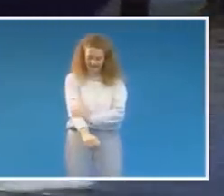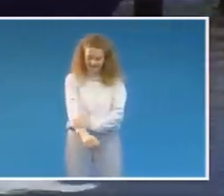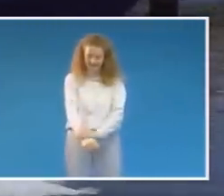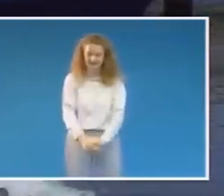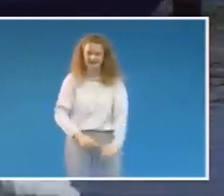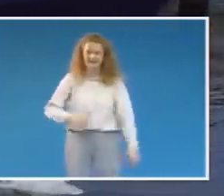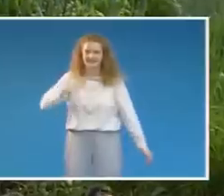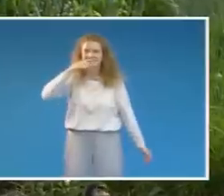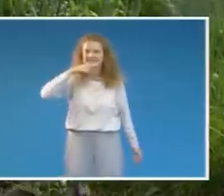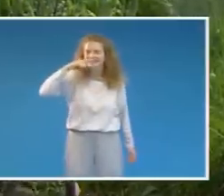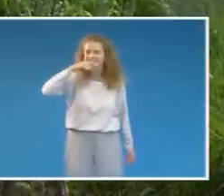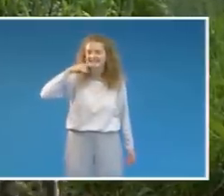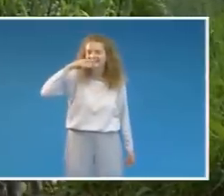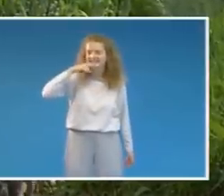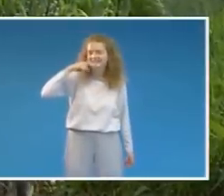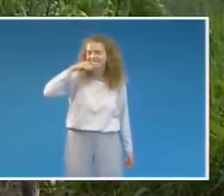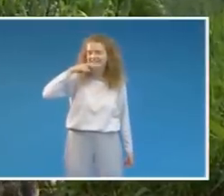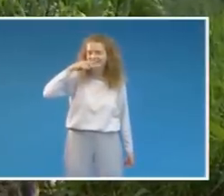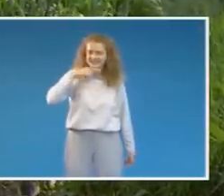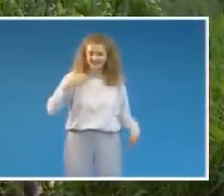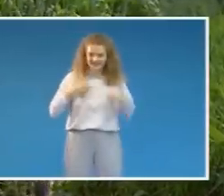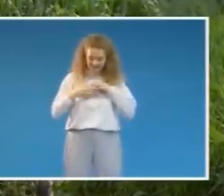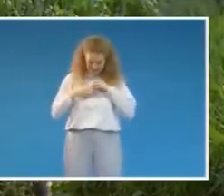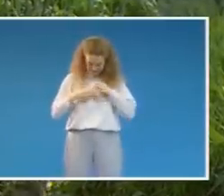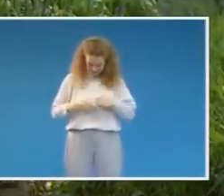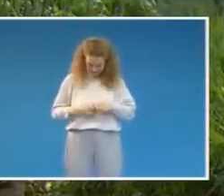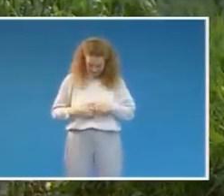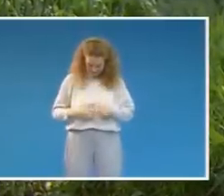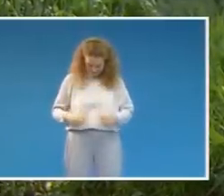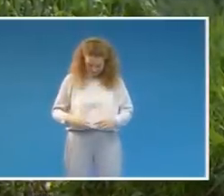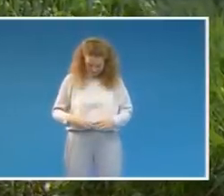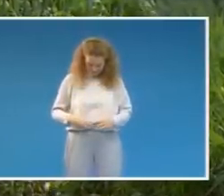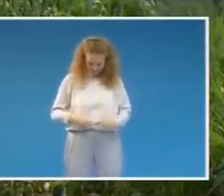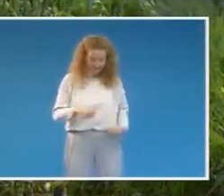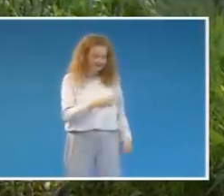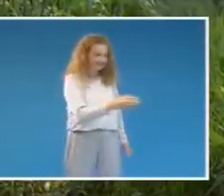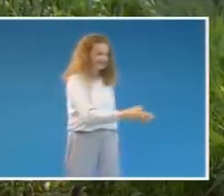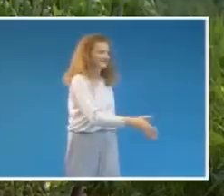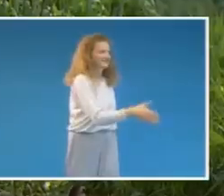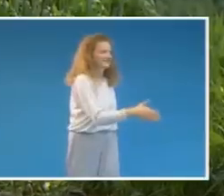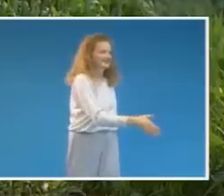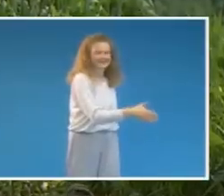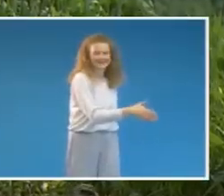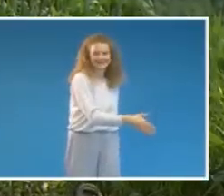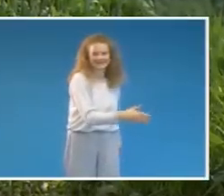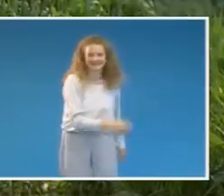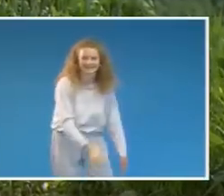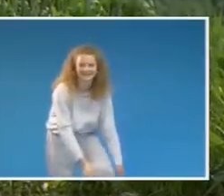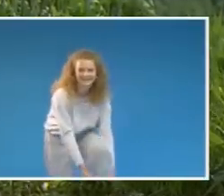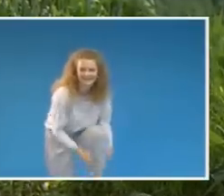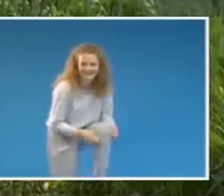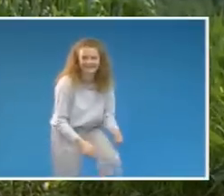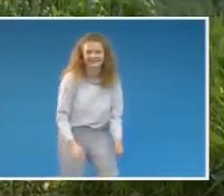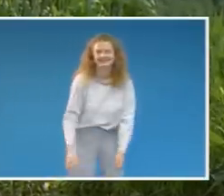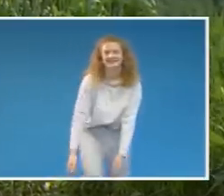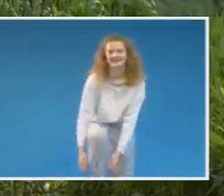with care. I can clean my teeth too and fasten up my frocks. I can say, how do you do, and